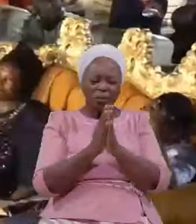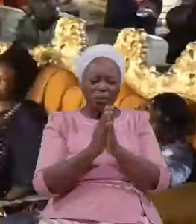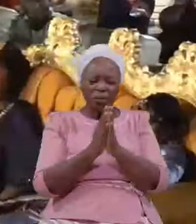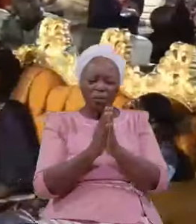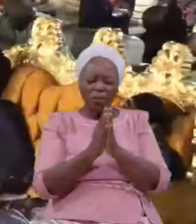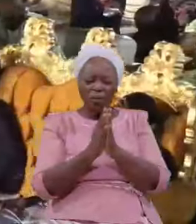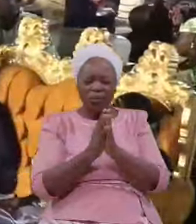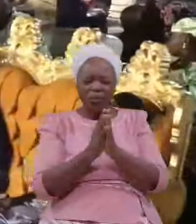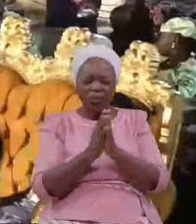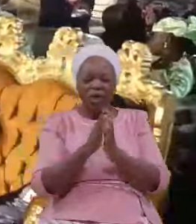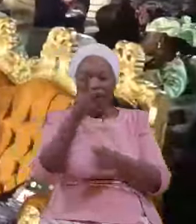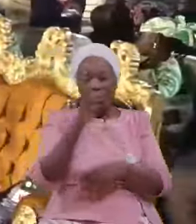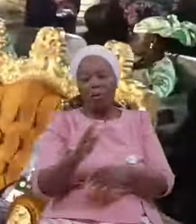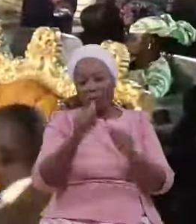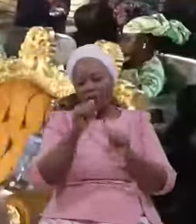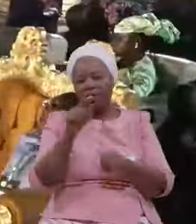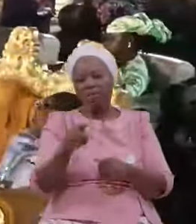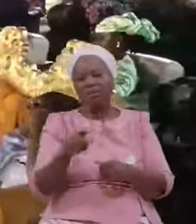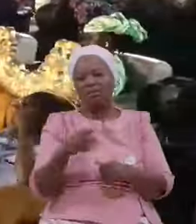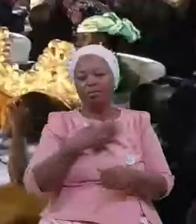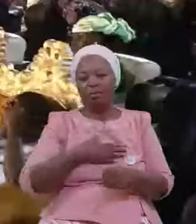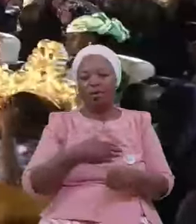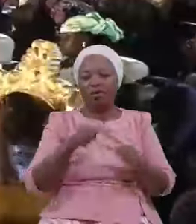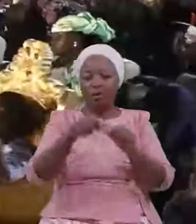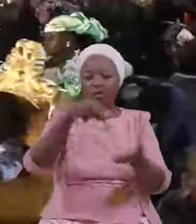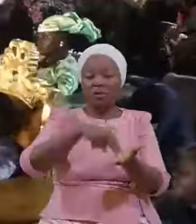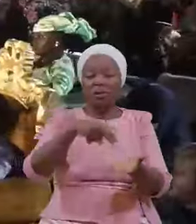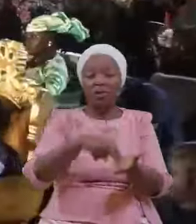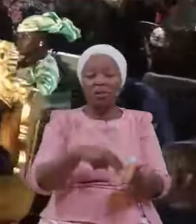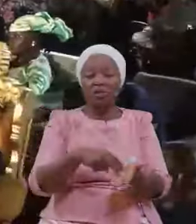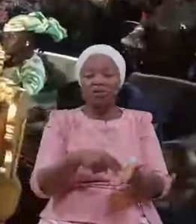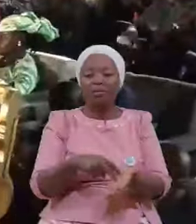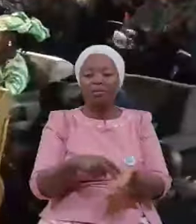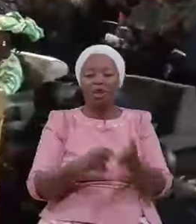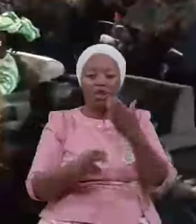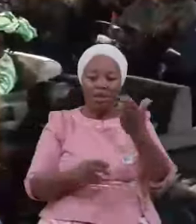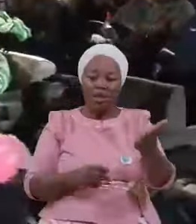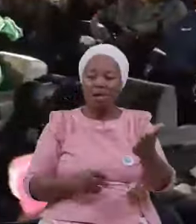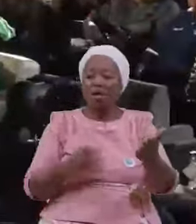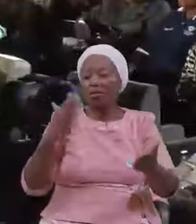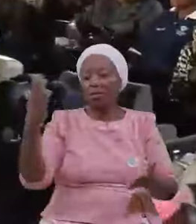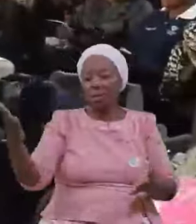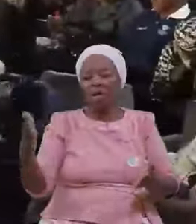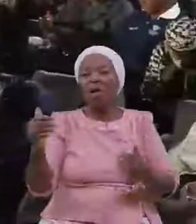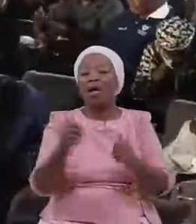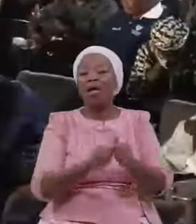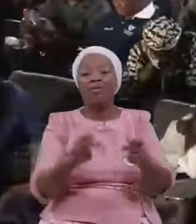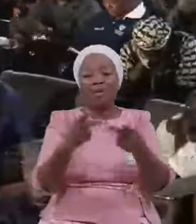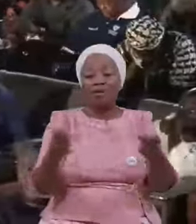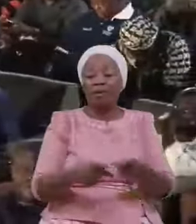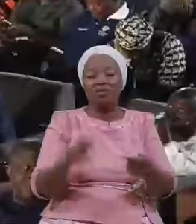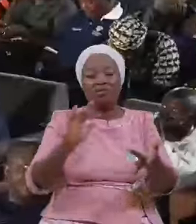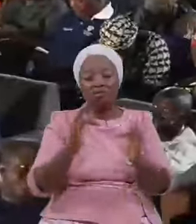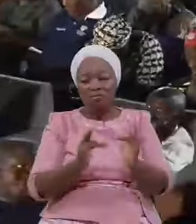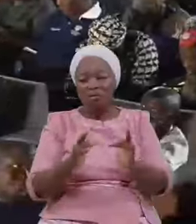God bless you. Keep on standing here, there, everywhere, online, wherever you